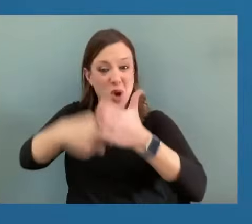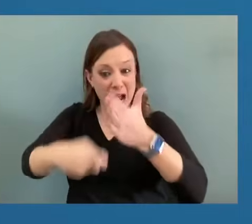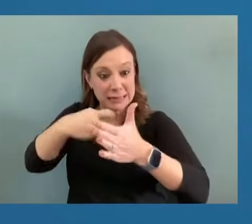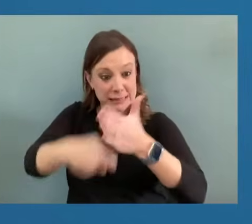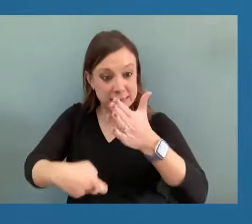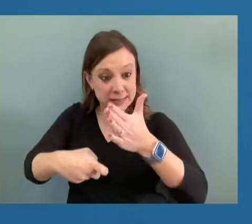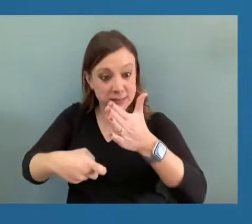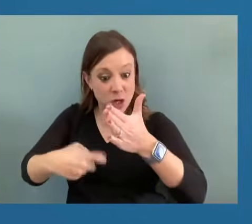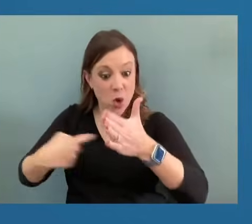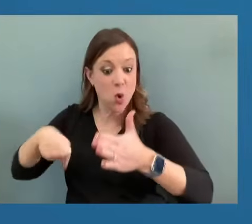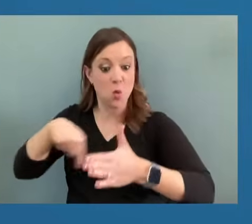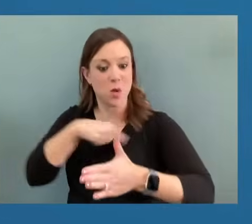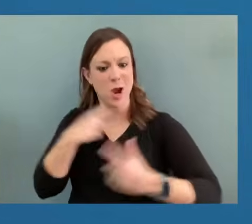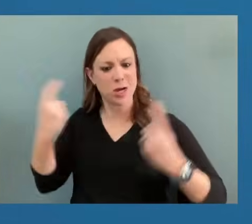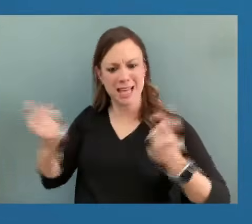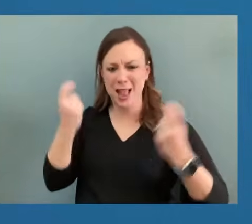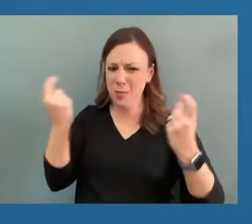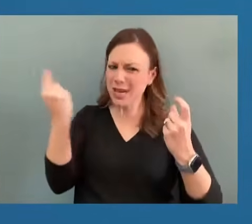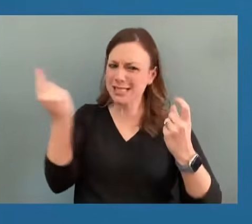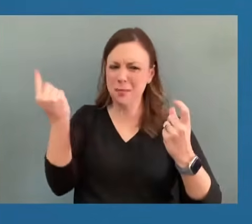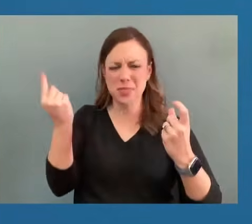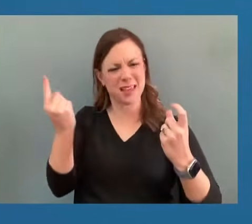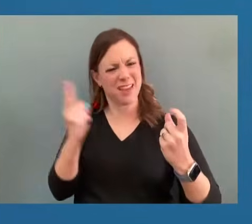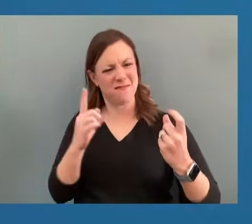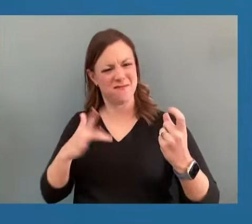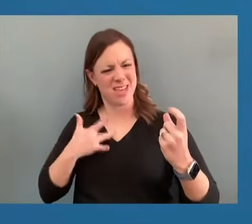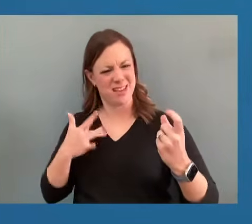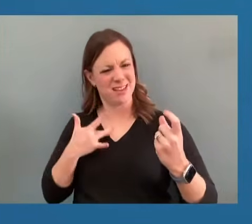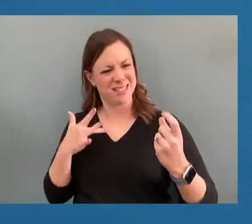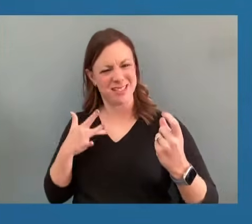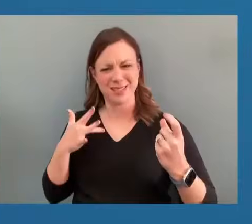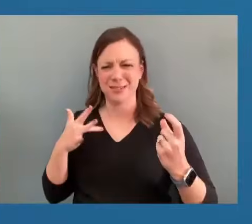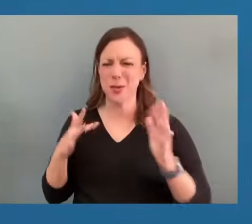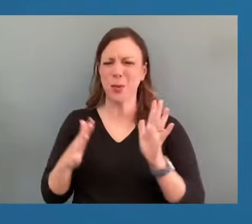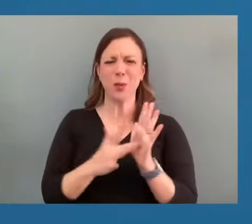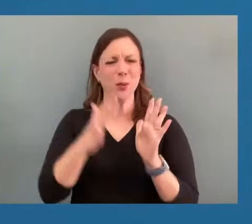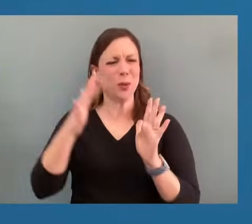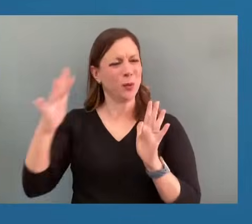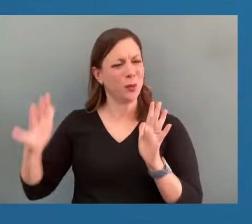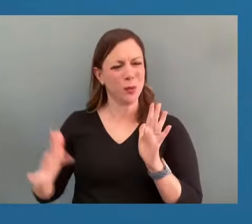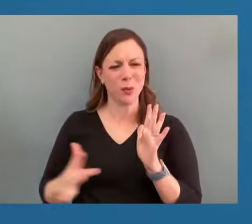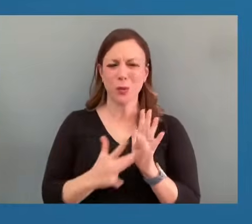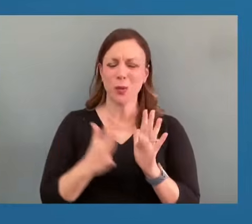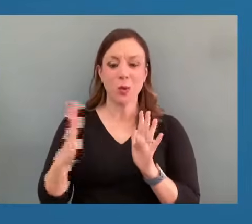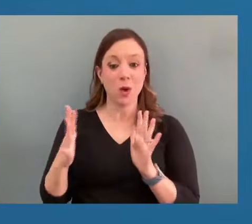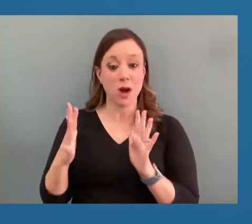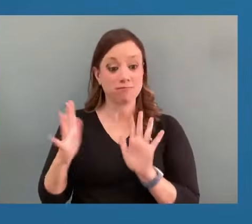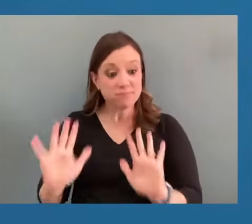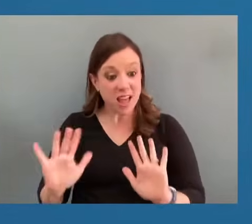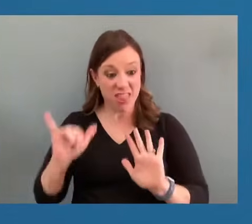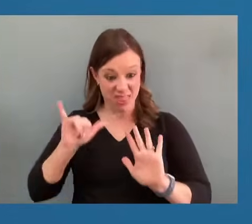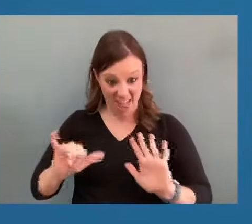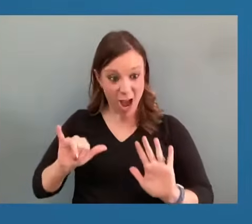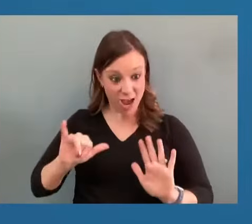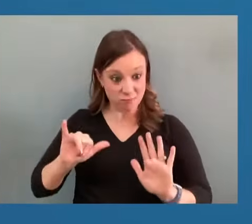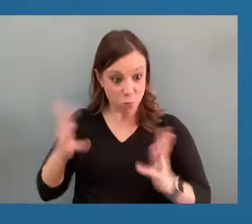our politics these days. And that is the change that can come when government dares to do big